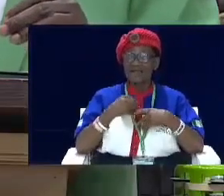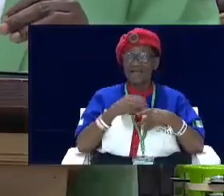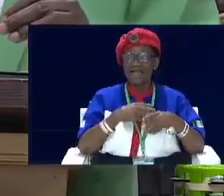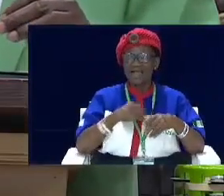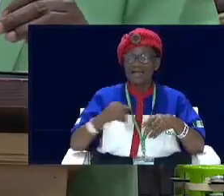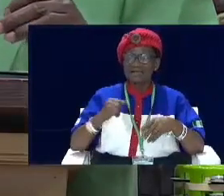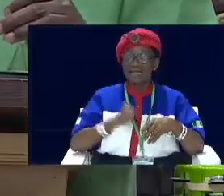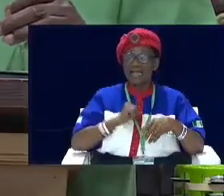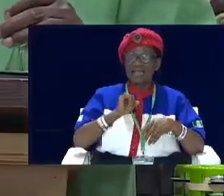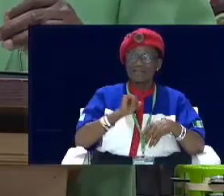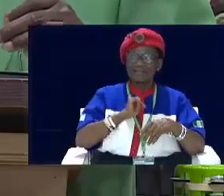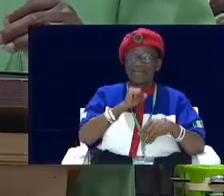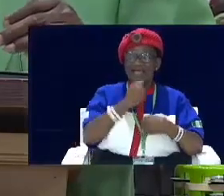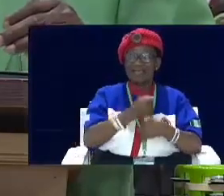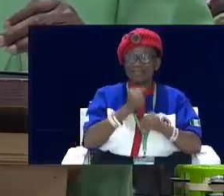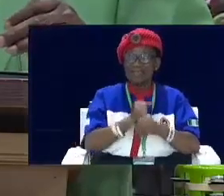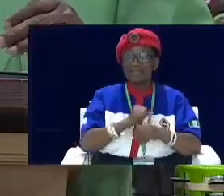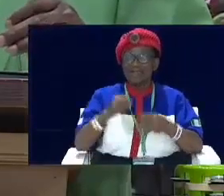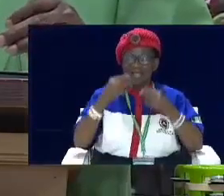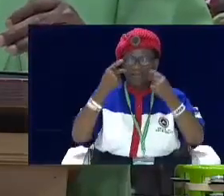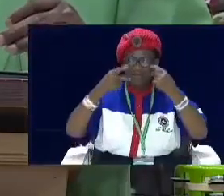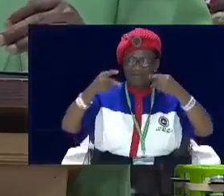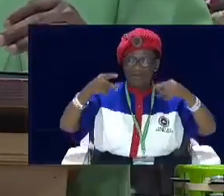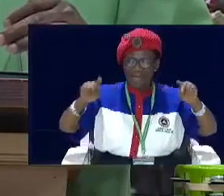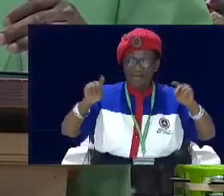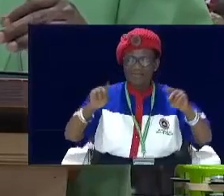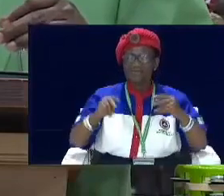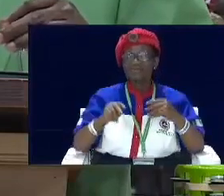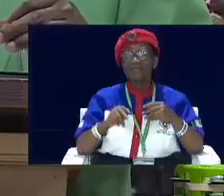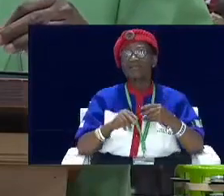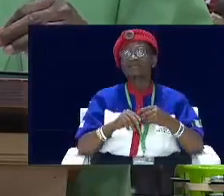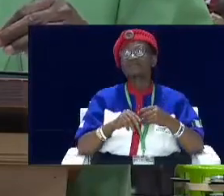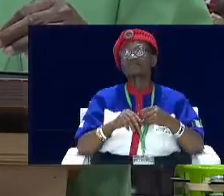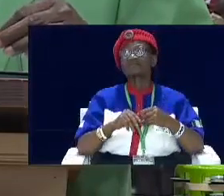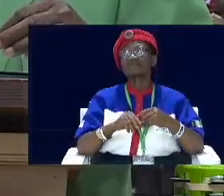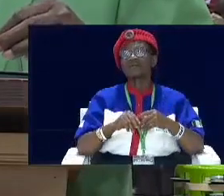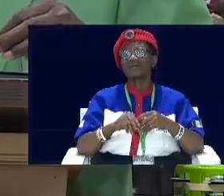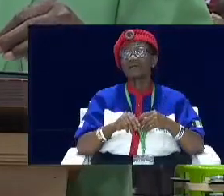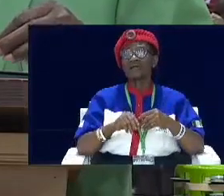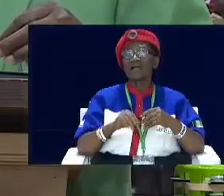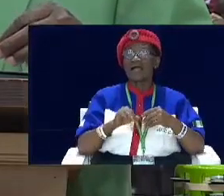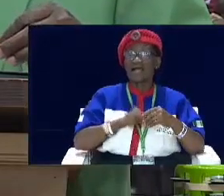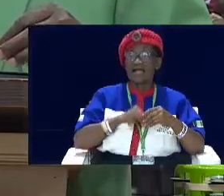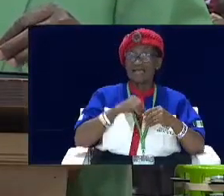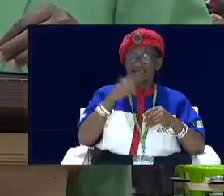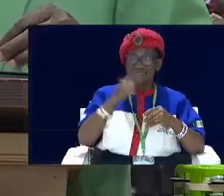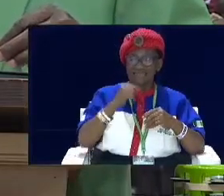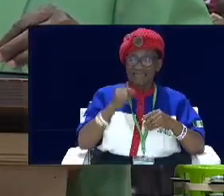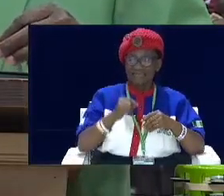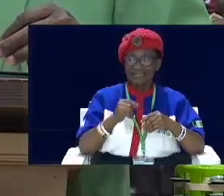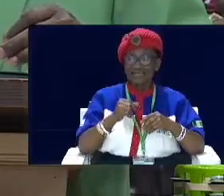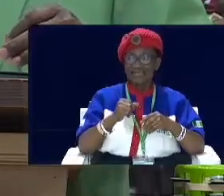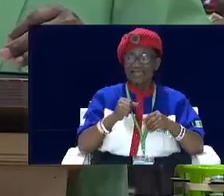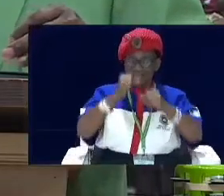made a pronouncement. I gave her the money. I said, this money will never